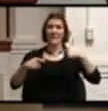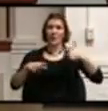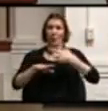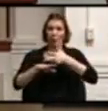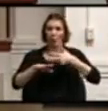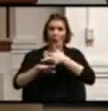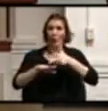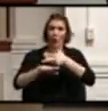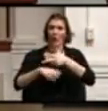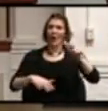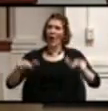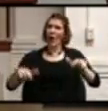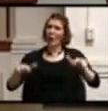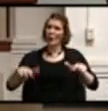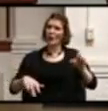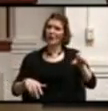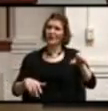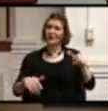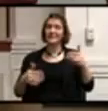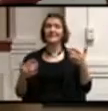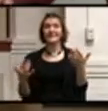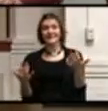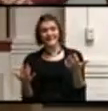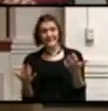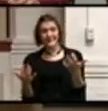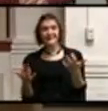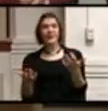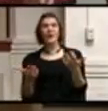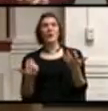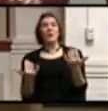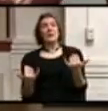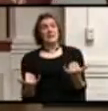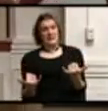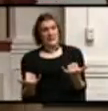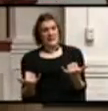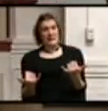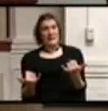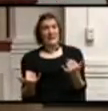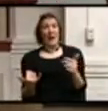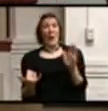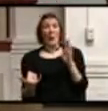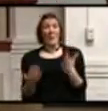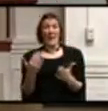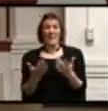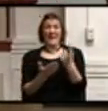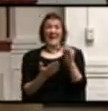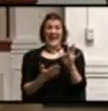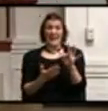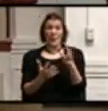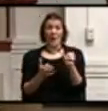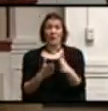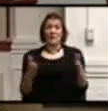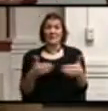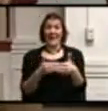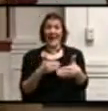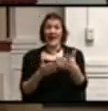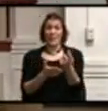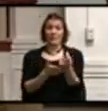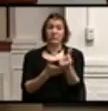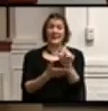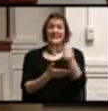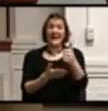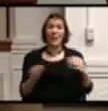that. What we're looking at, and it's going to mean probably losing about another 10 spaces, but we